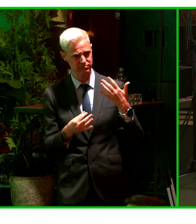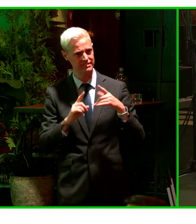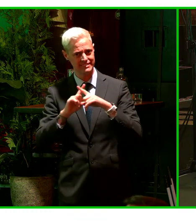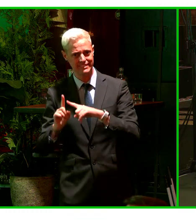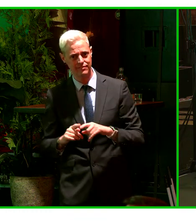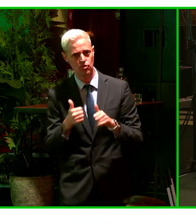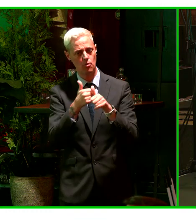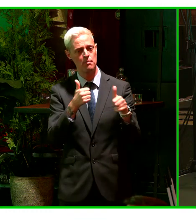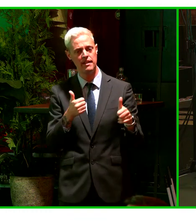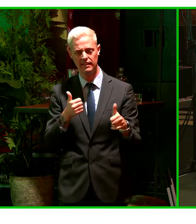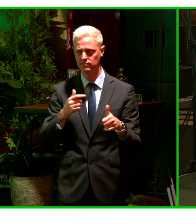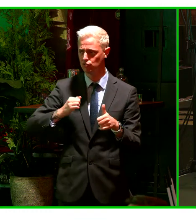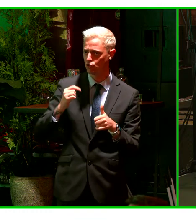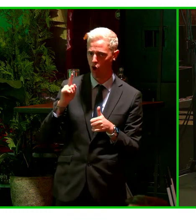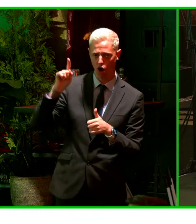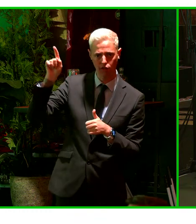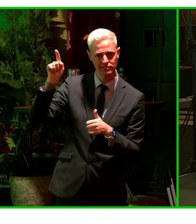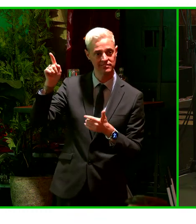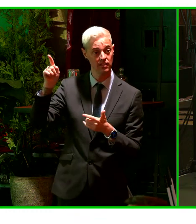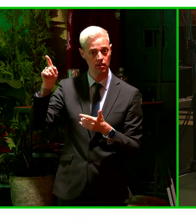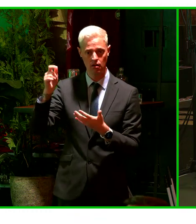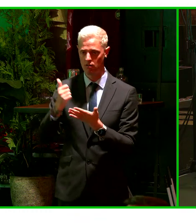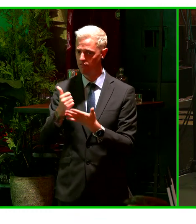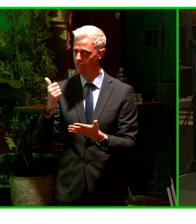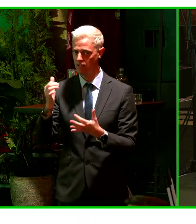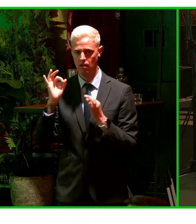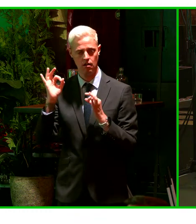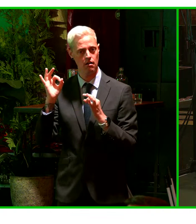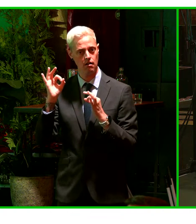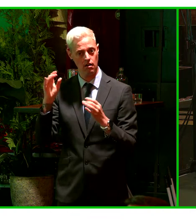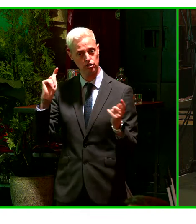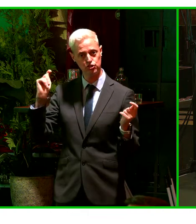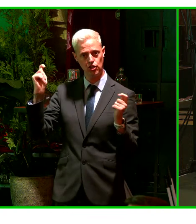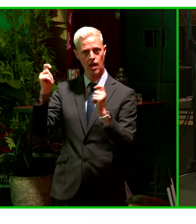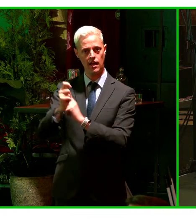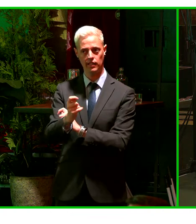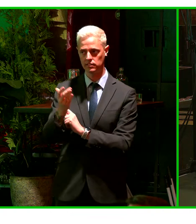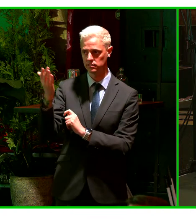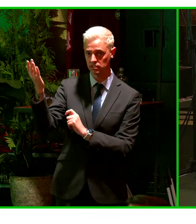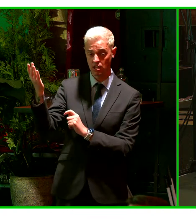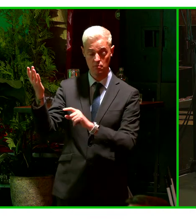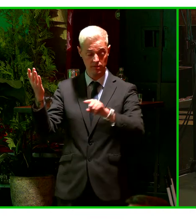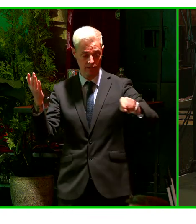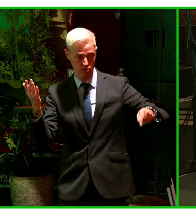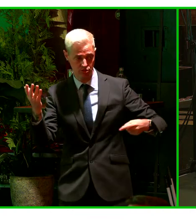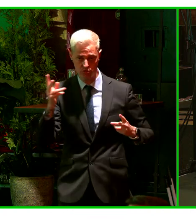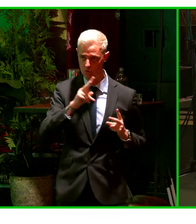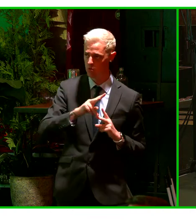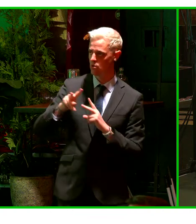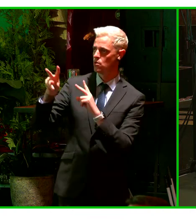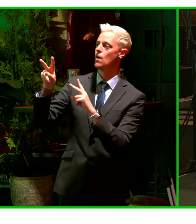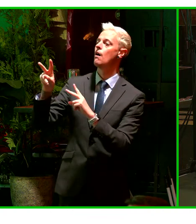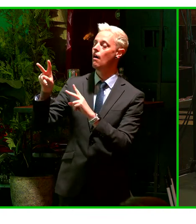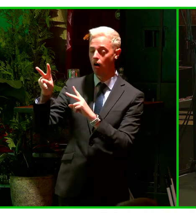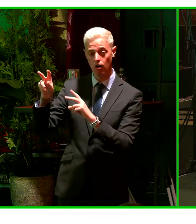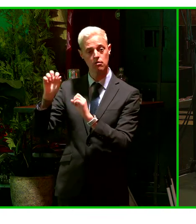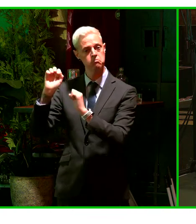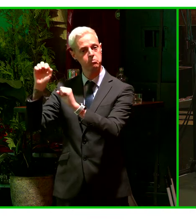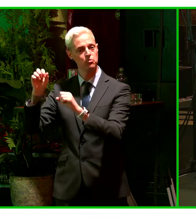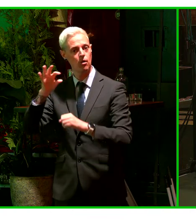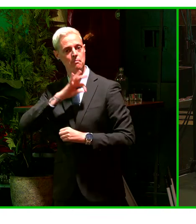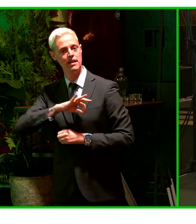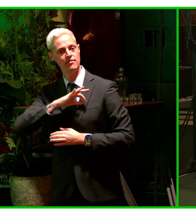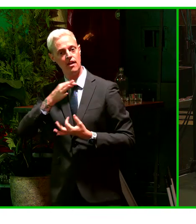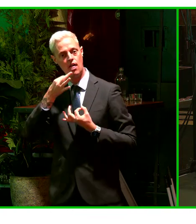us, they're already making really, really strong profile changes, and they've got economic benefit from doing that, and they're